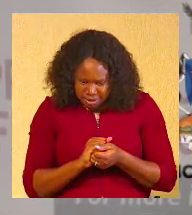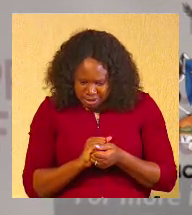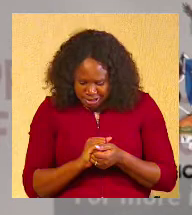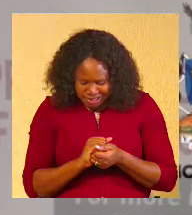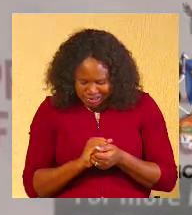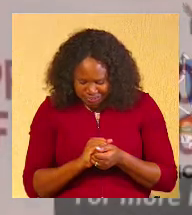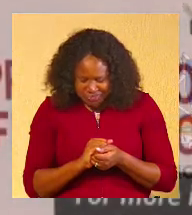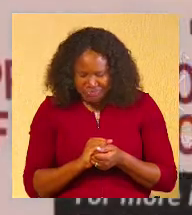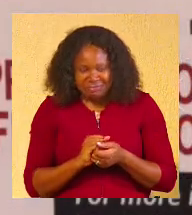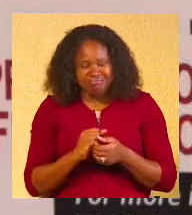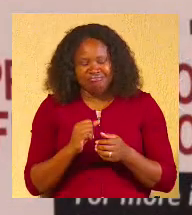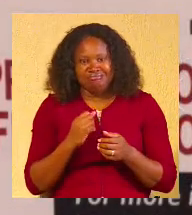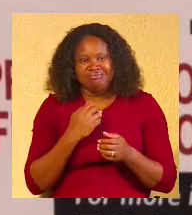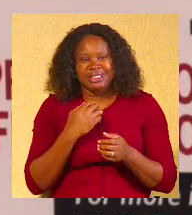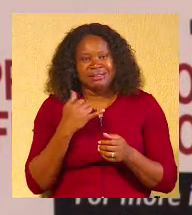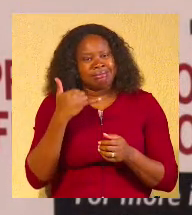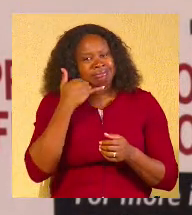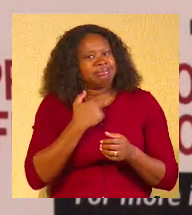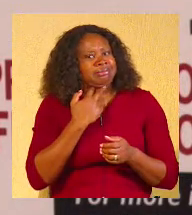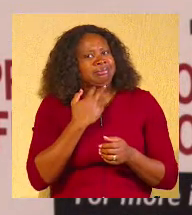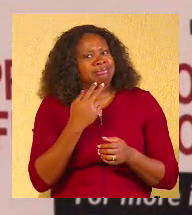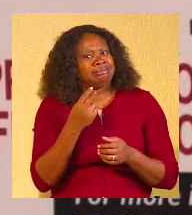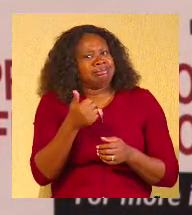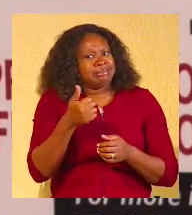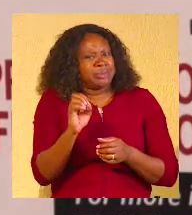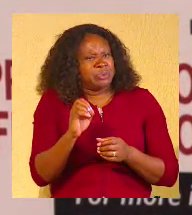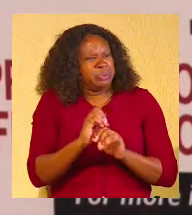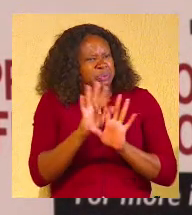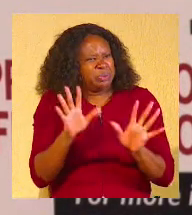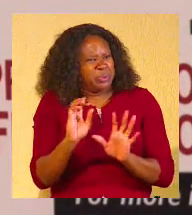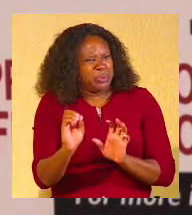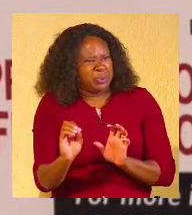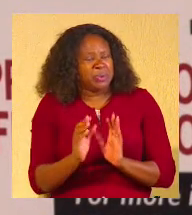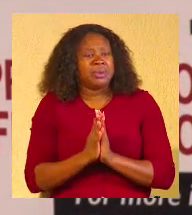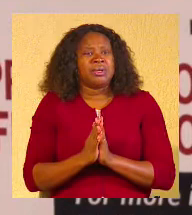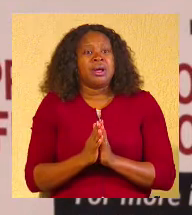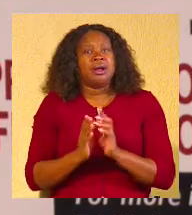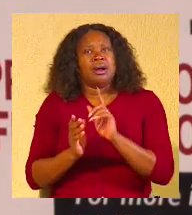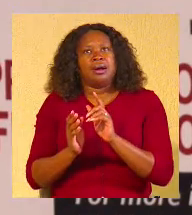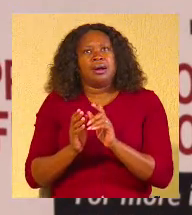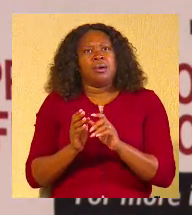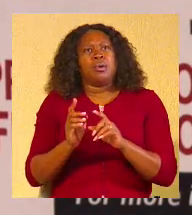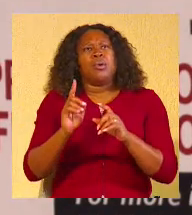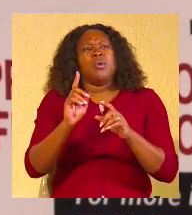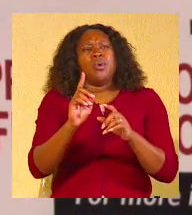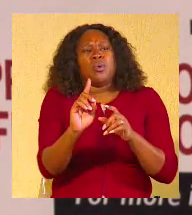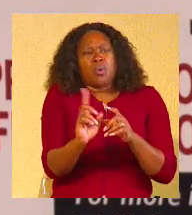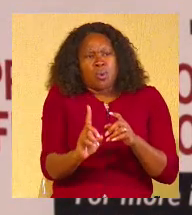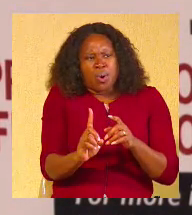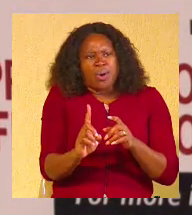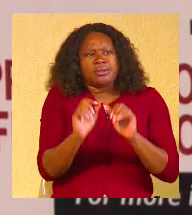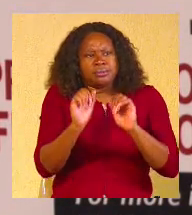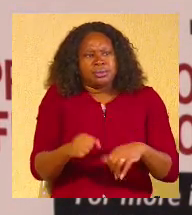Marvin, please just repeat your question again. I don't think it was clear. What are the criteria that one has to